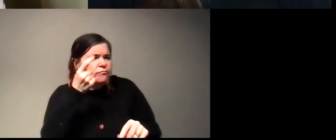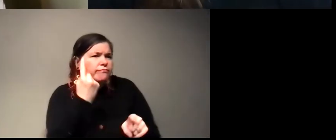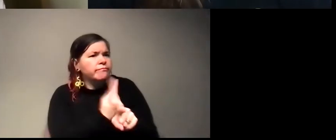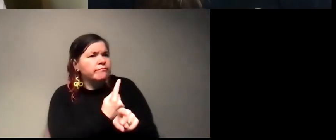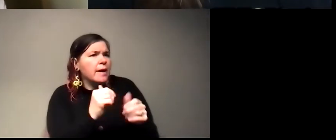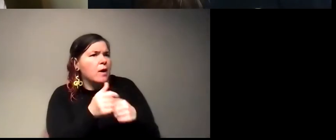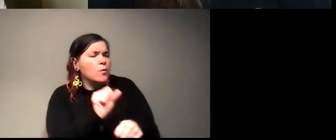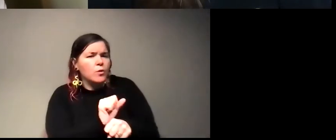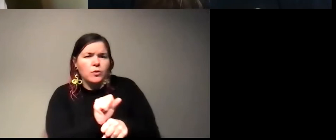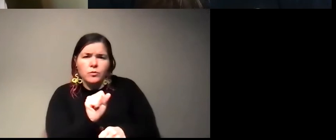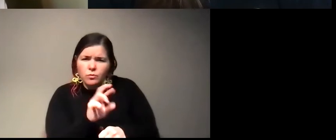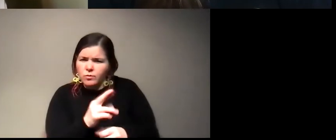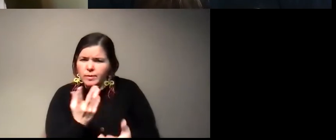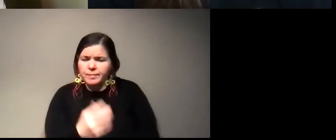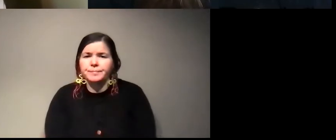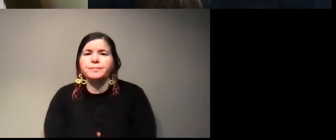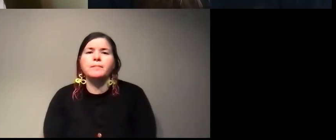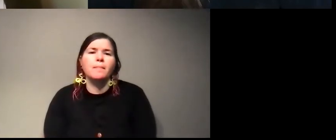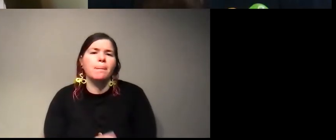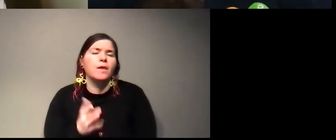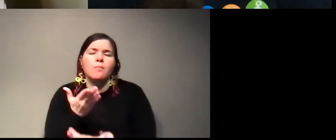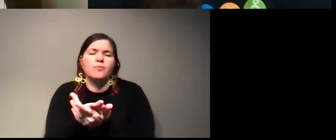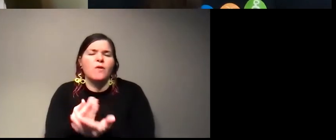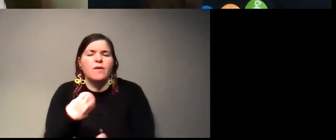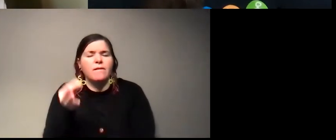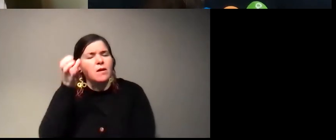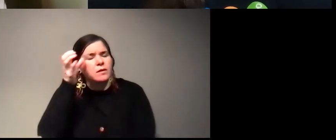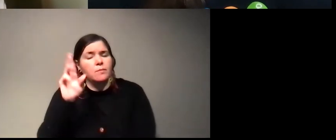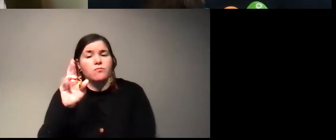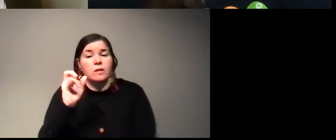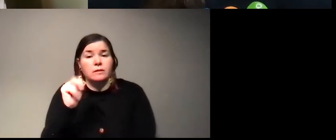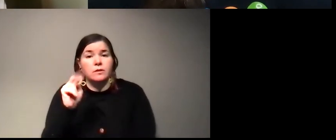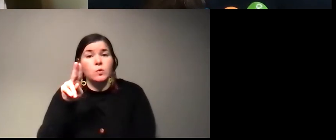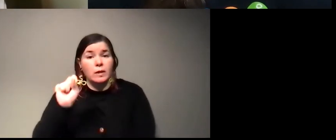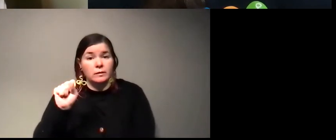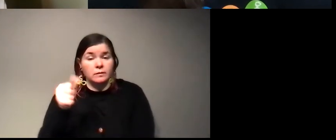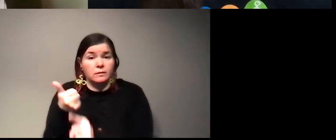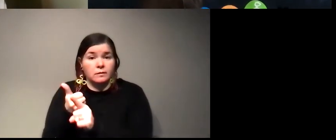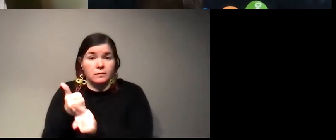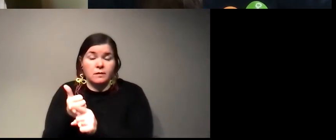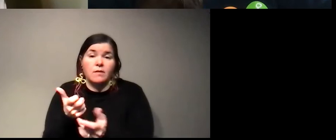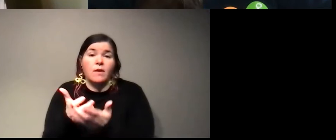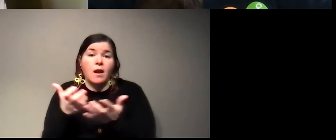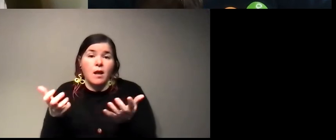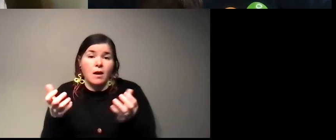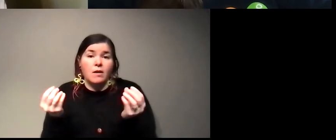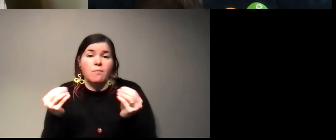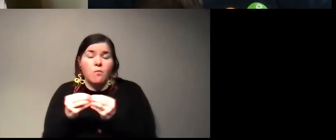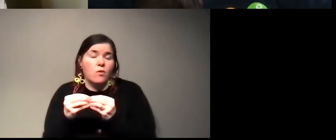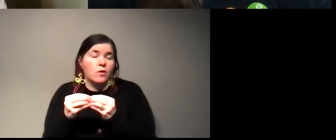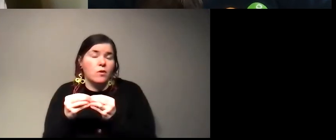work? Yeah, so this was all proof of concept. So ricin, the United States has a lot more strict